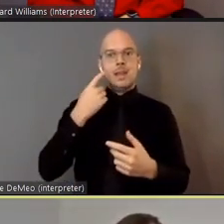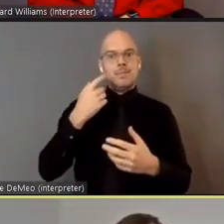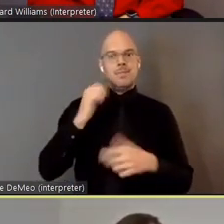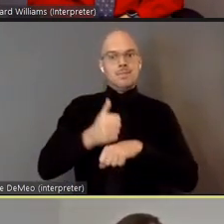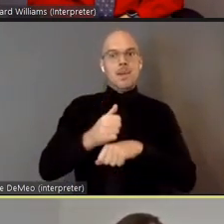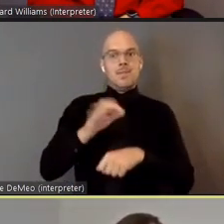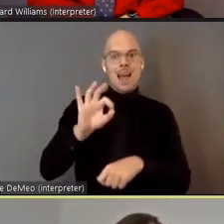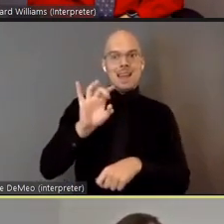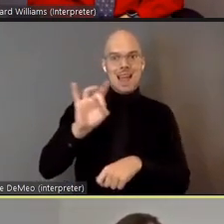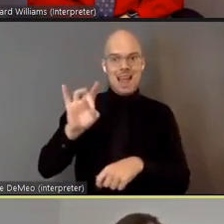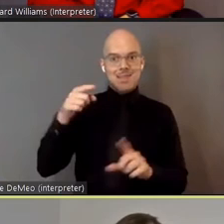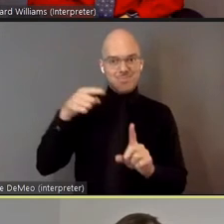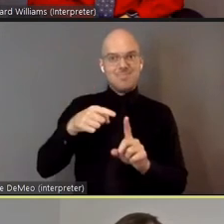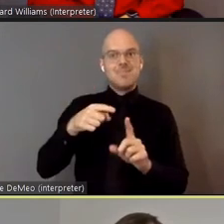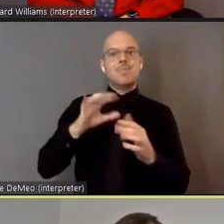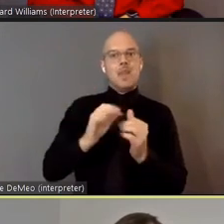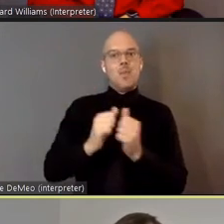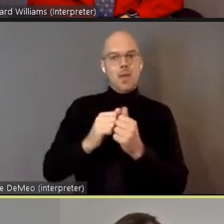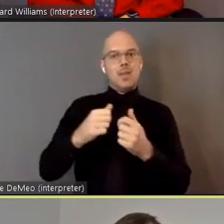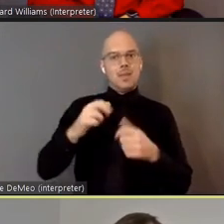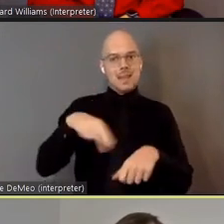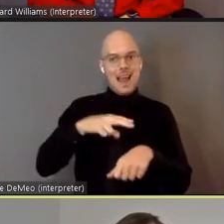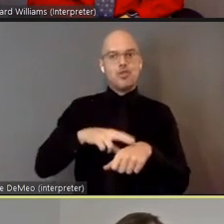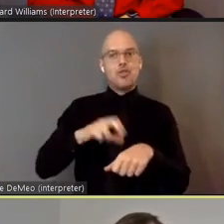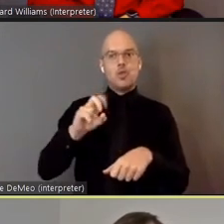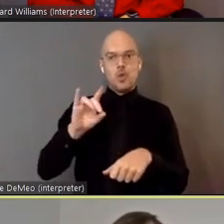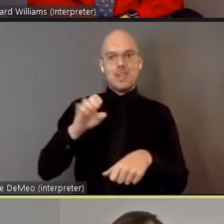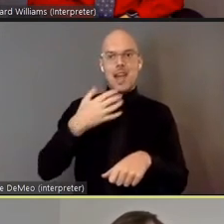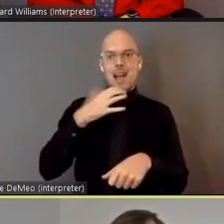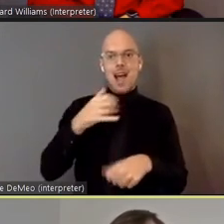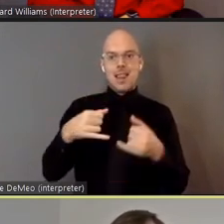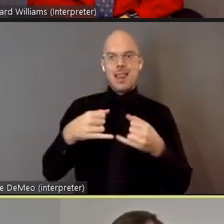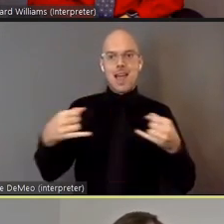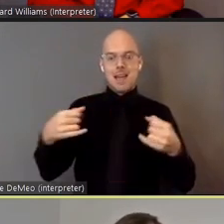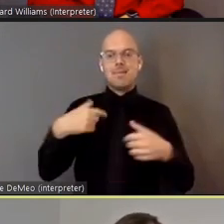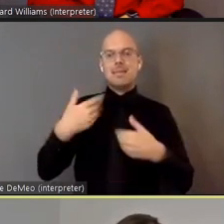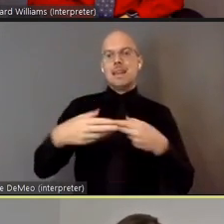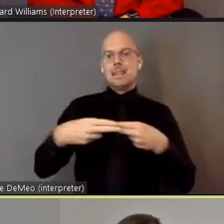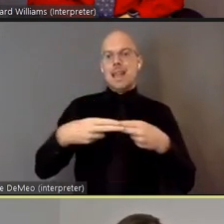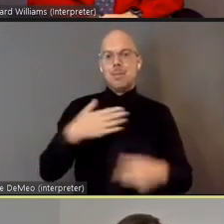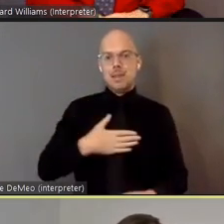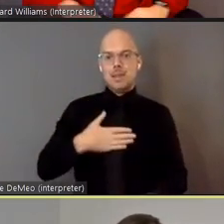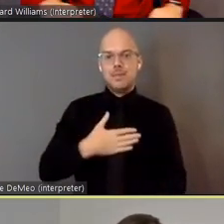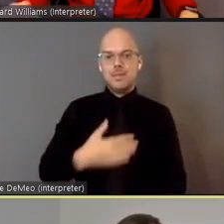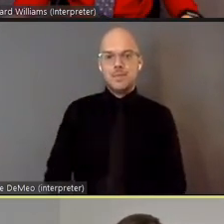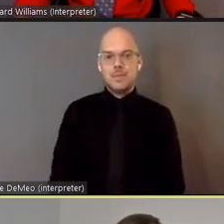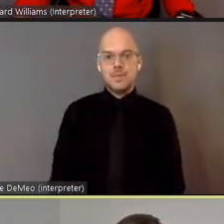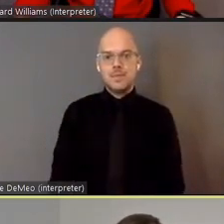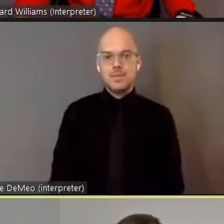the purposes of the National Suicide Hotline. If we could go to next slide, please.